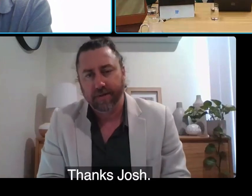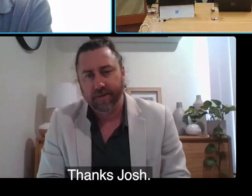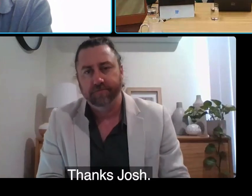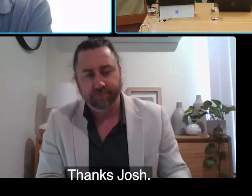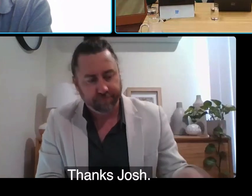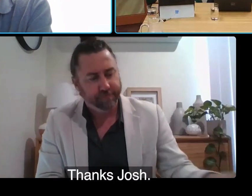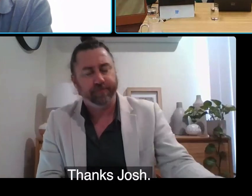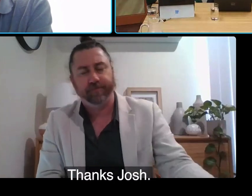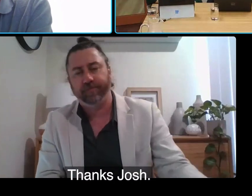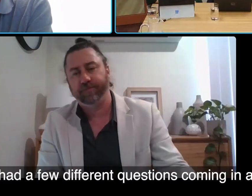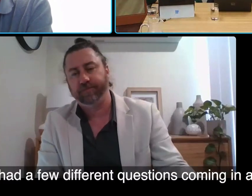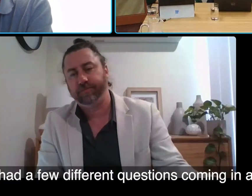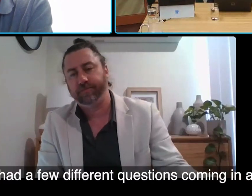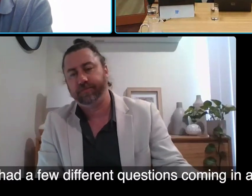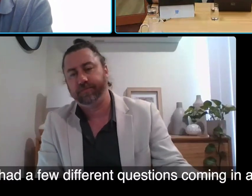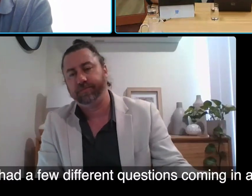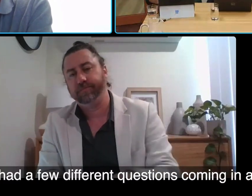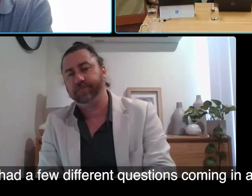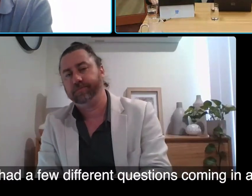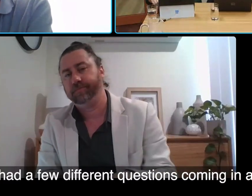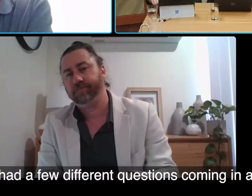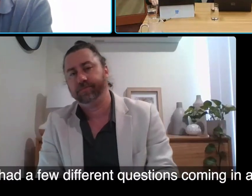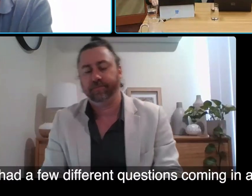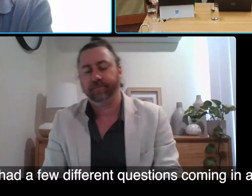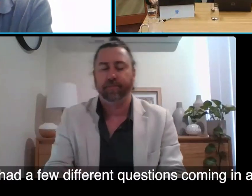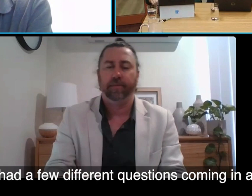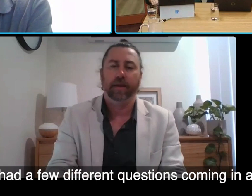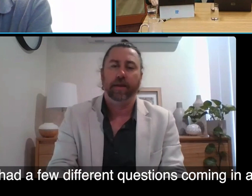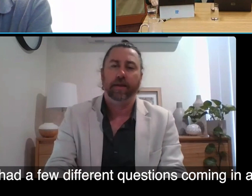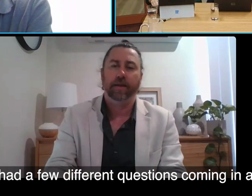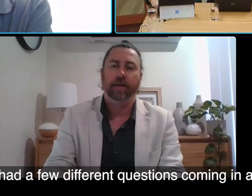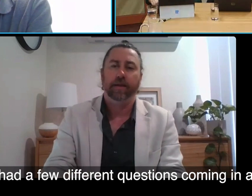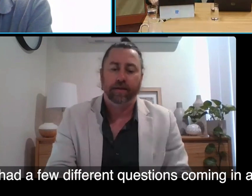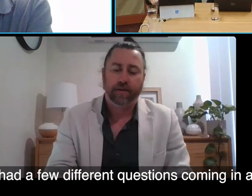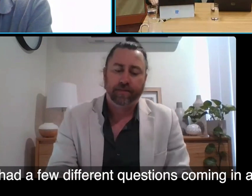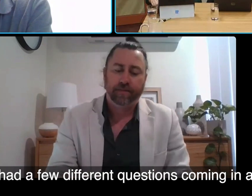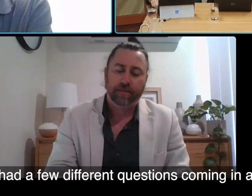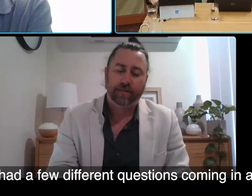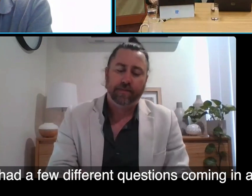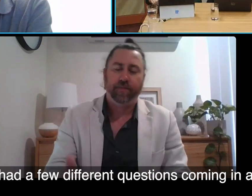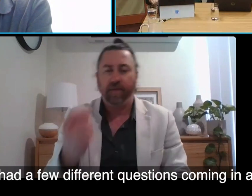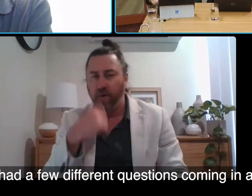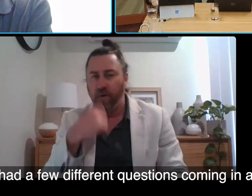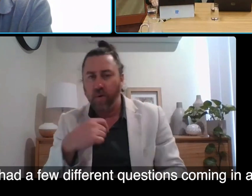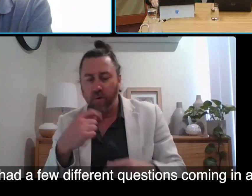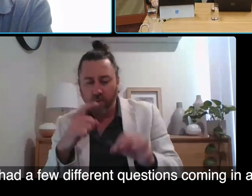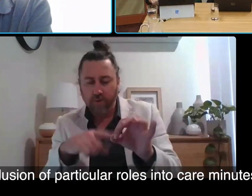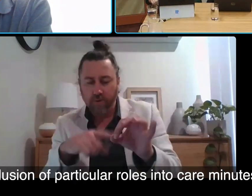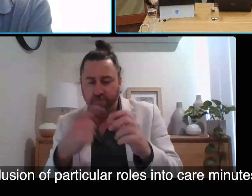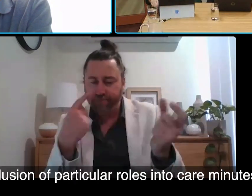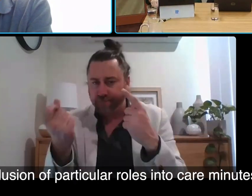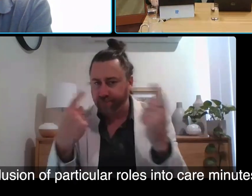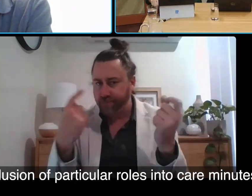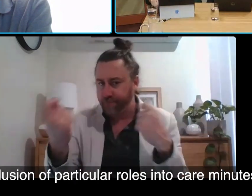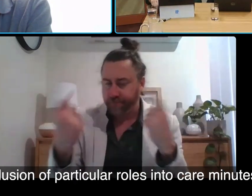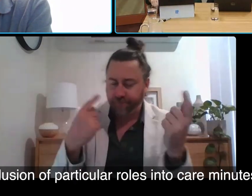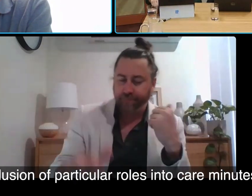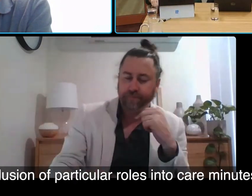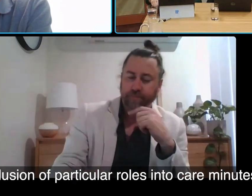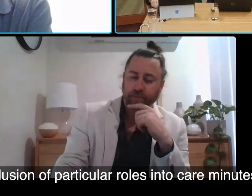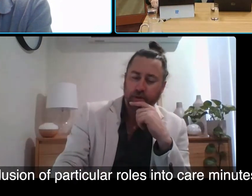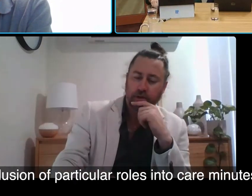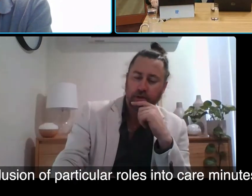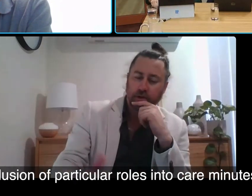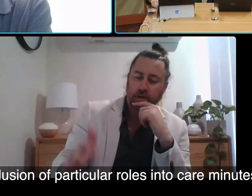Excellent. Thanks, Josh. So we've had a few different questions coming in about the inclusion